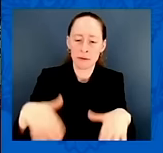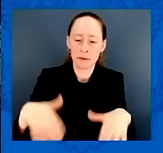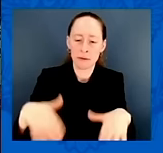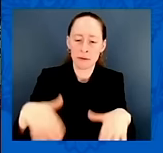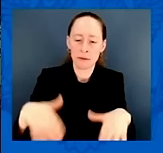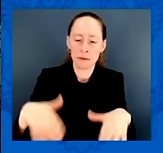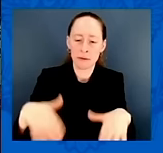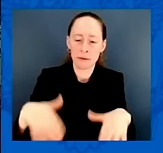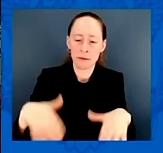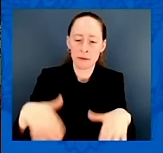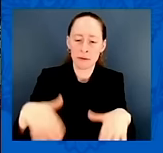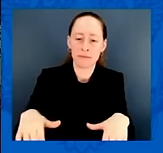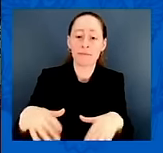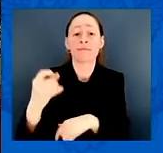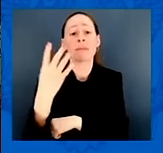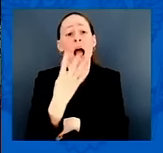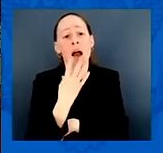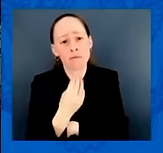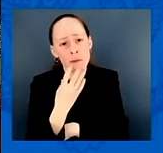continue to happen. This is ridiculous.